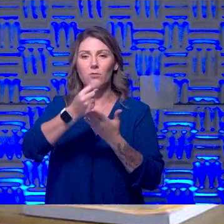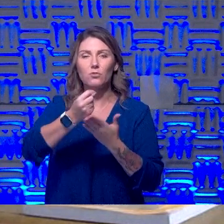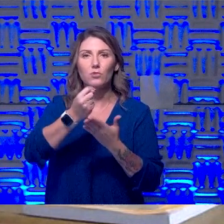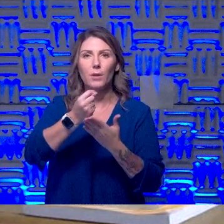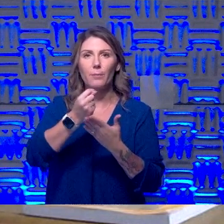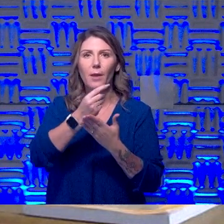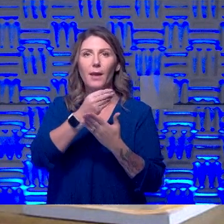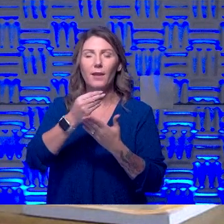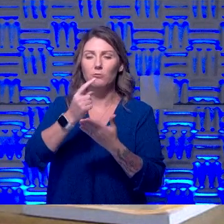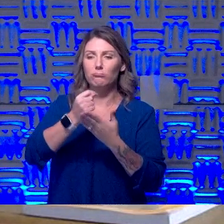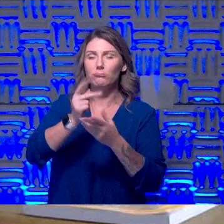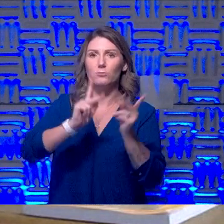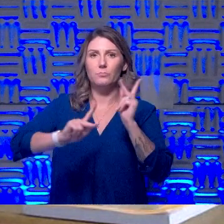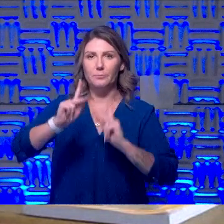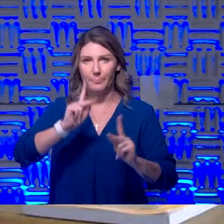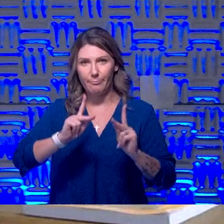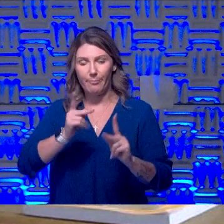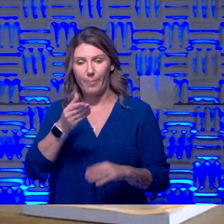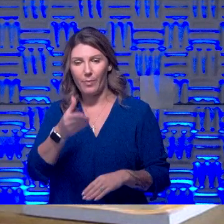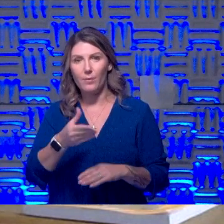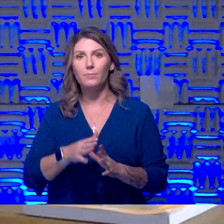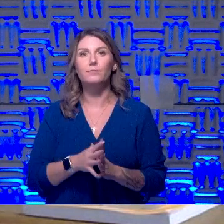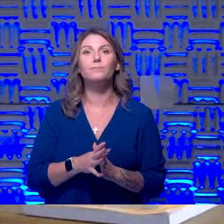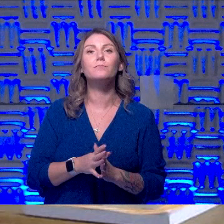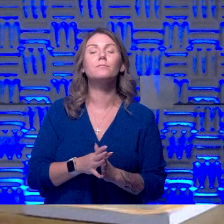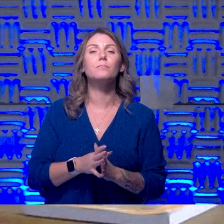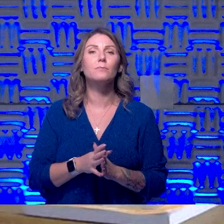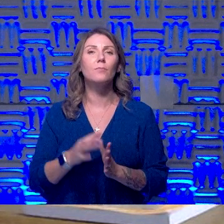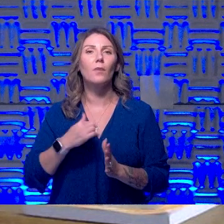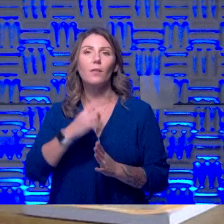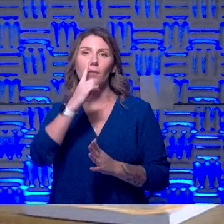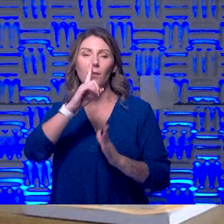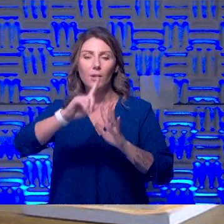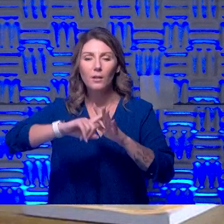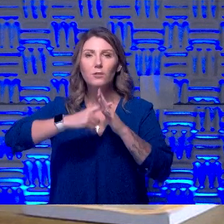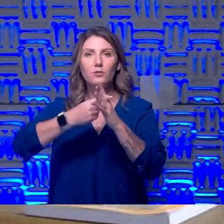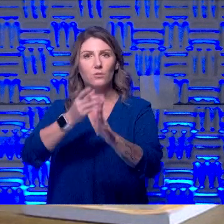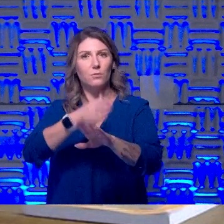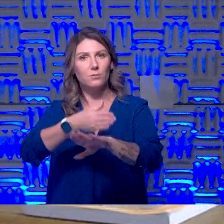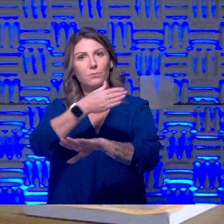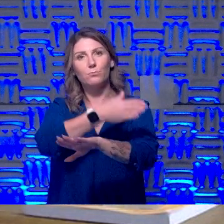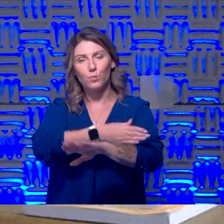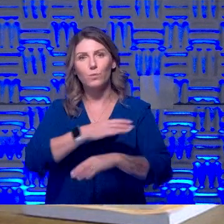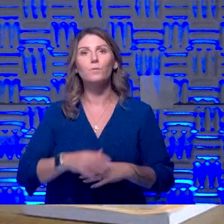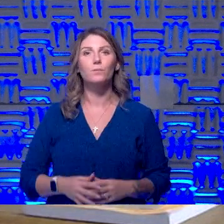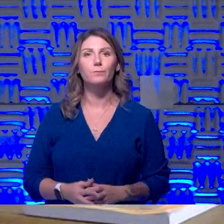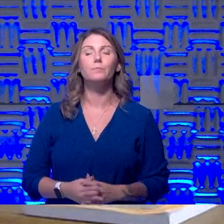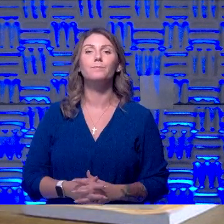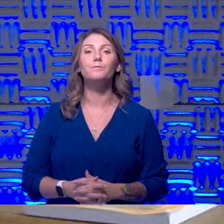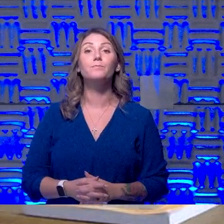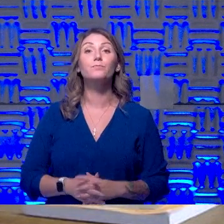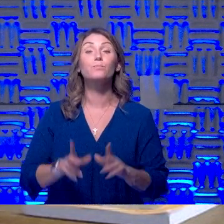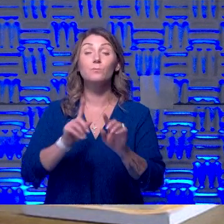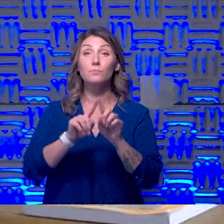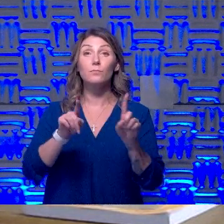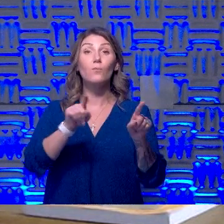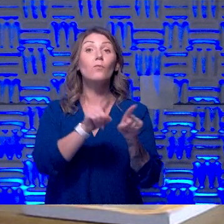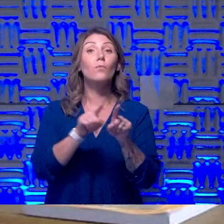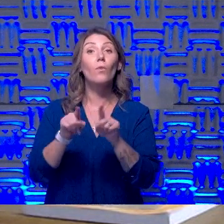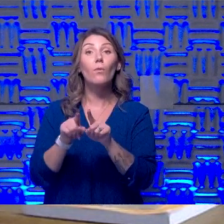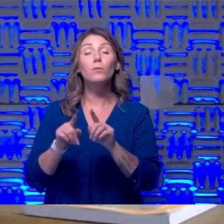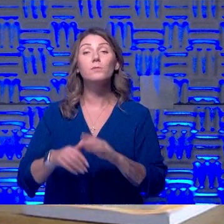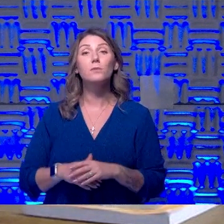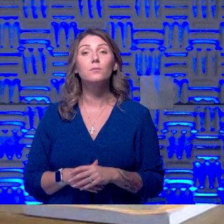and treating folks. So I do think that has started to improve. But I also think